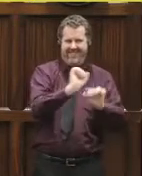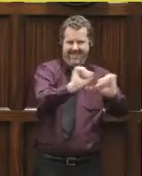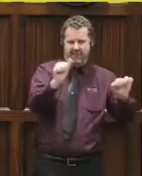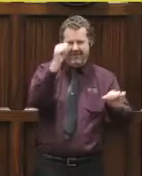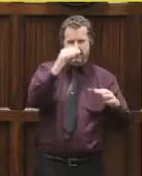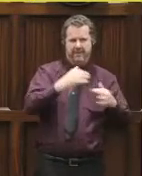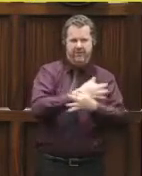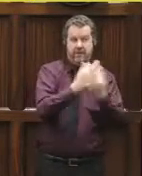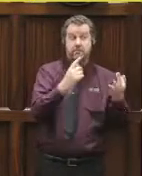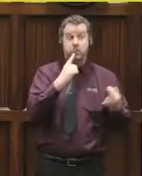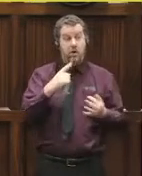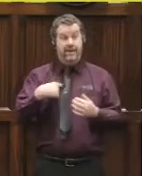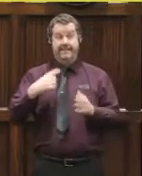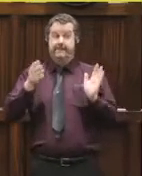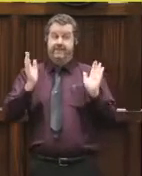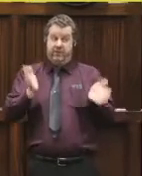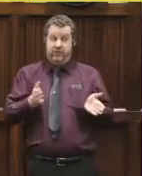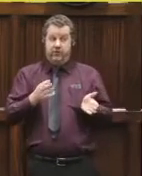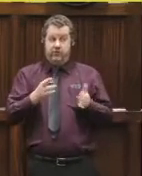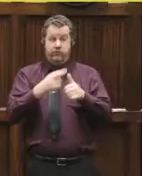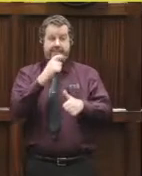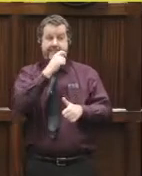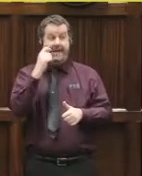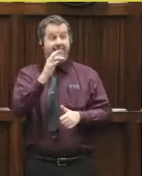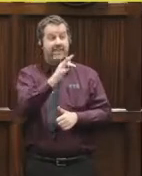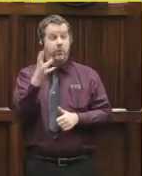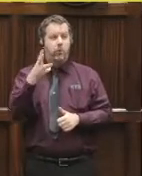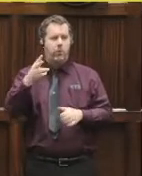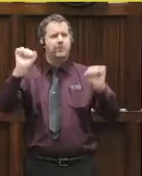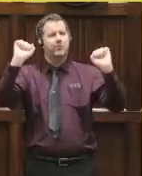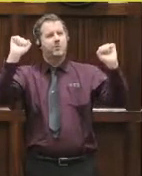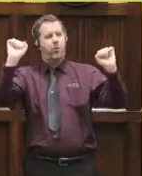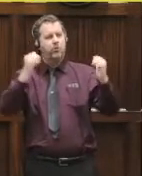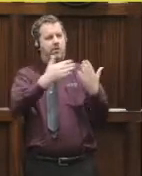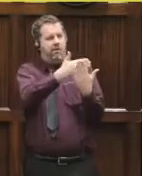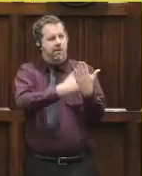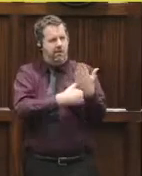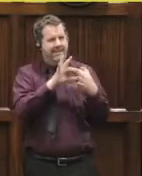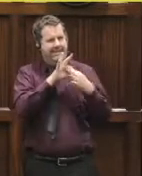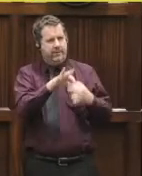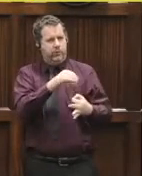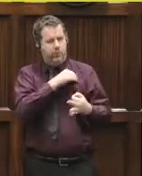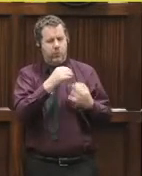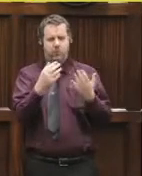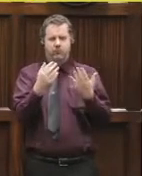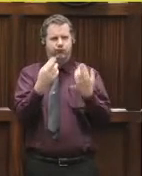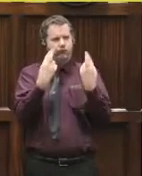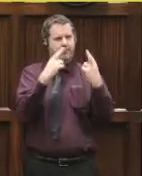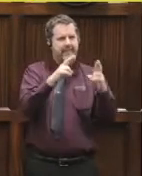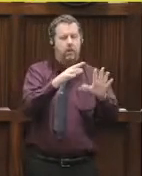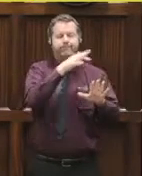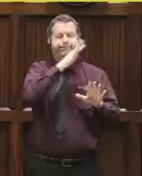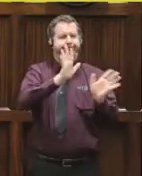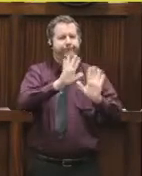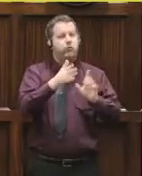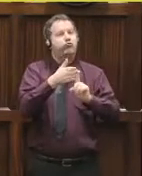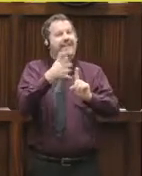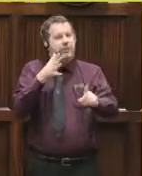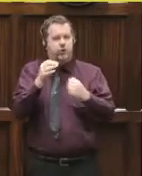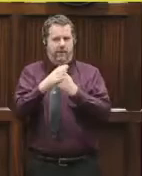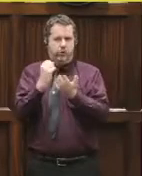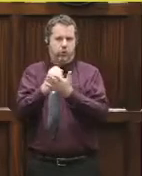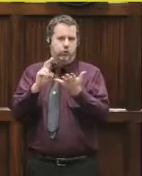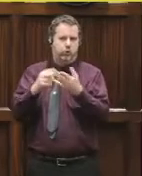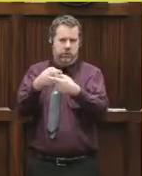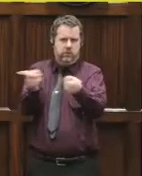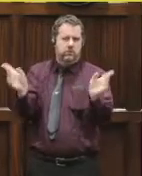Fianna Fáil would support a legislation in relation to the representation or the recognition, of students' union.